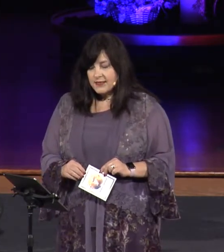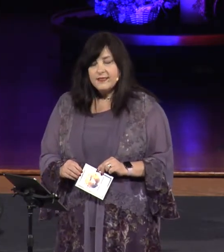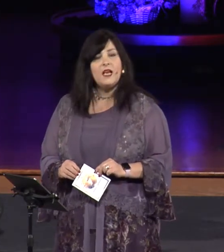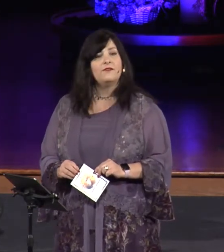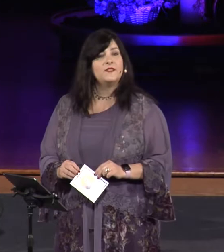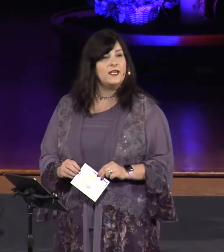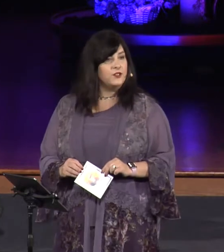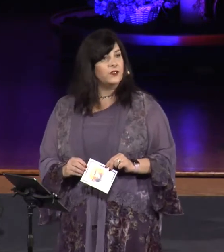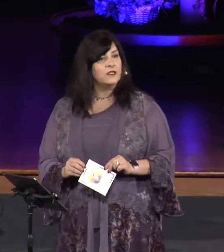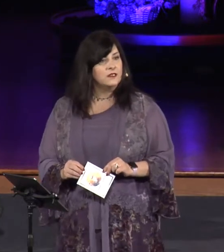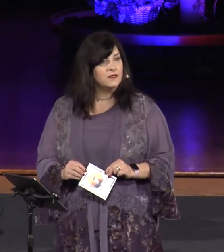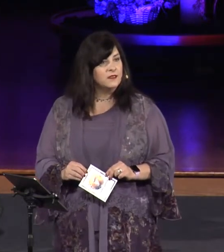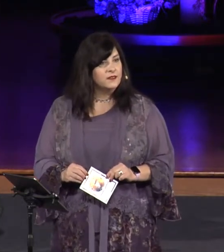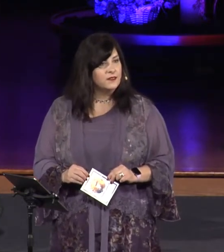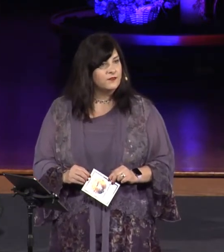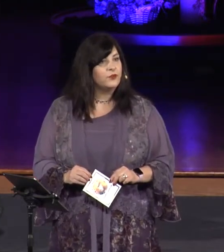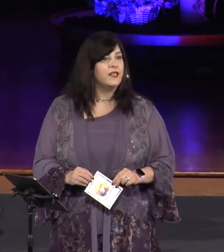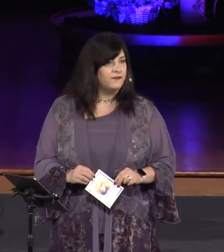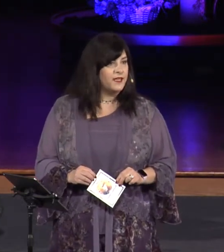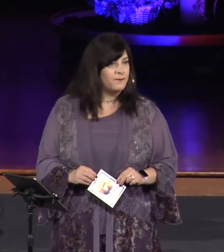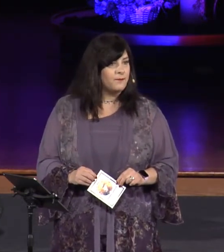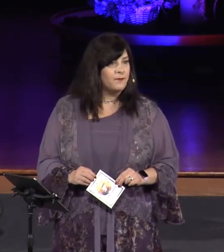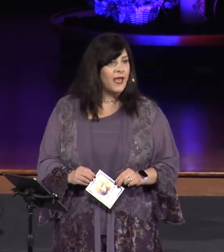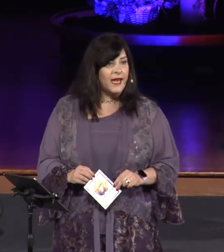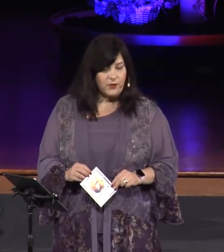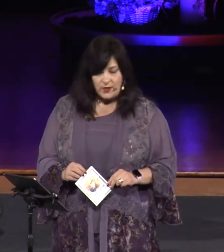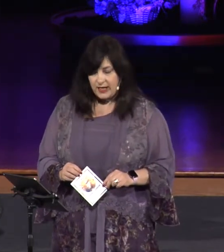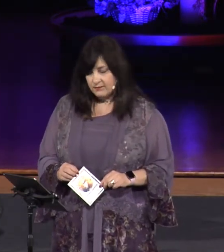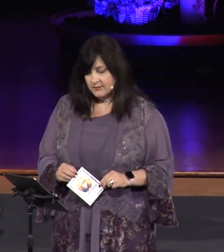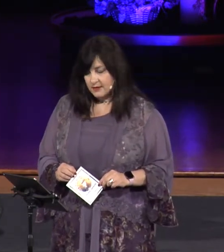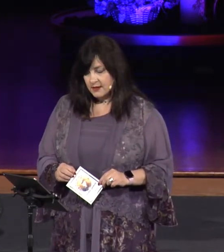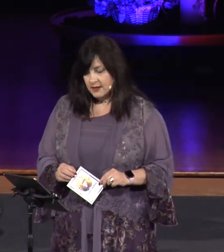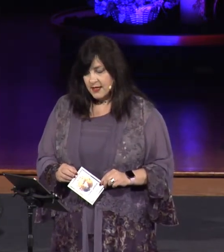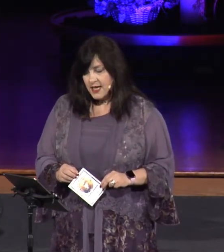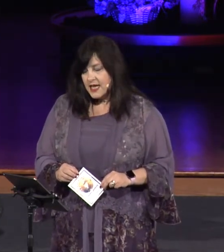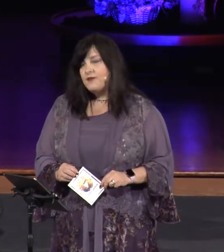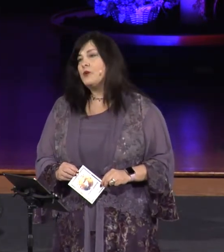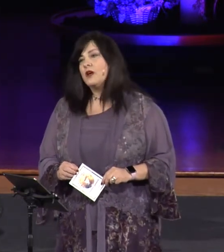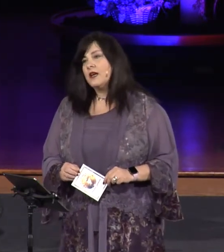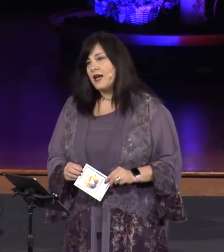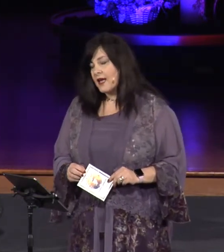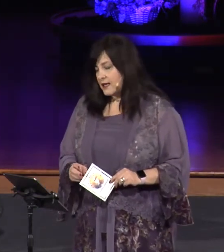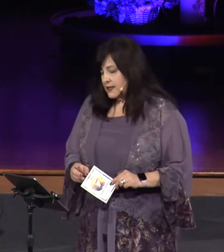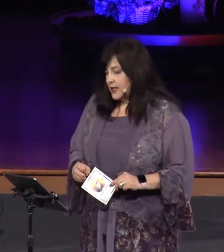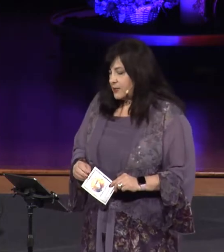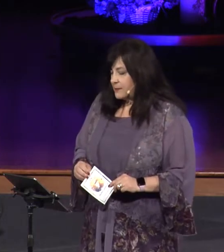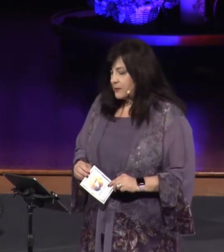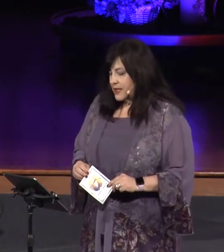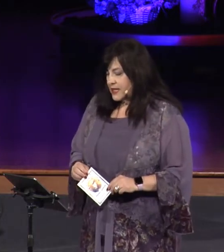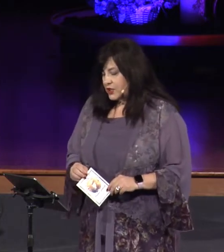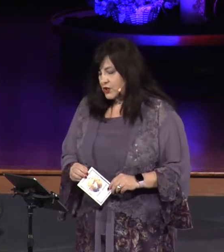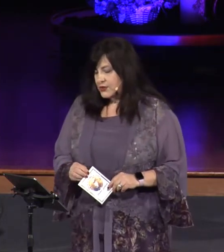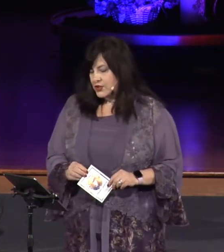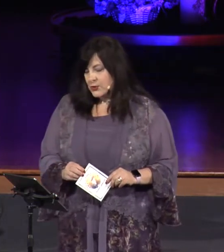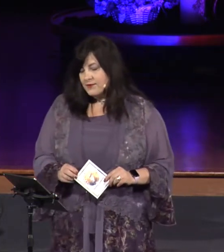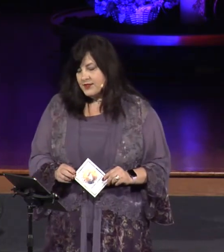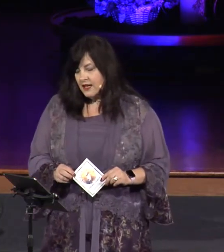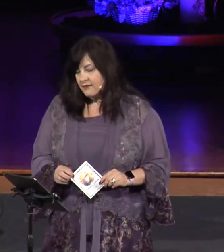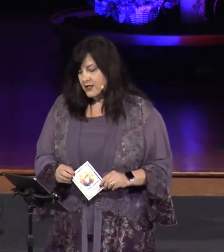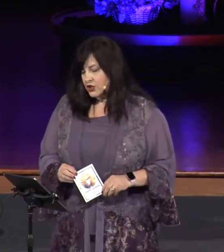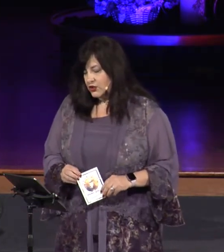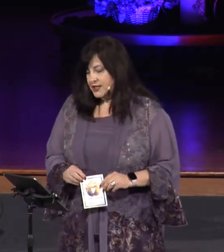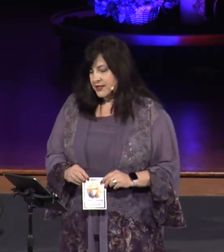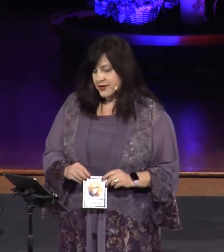illogical, and self-centered. Forgive them anyway. If you are kind, people may accuse you